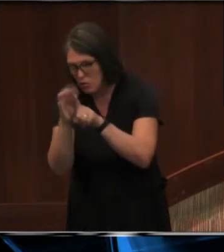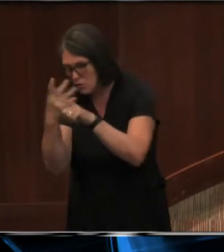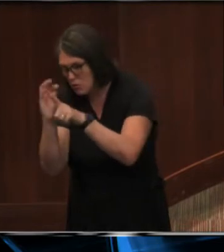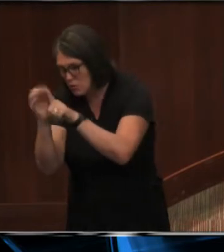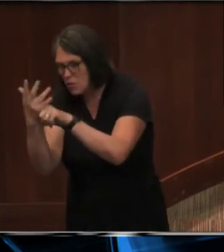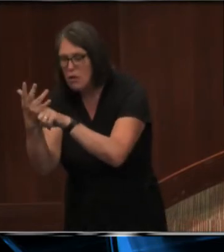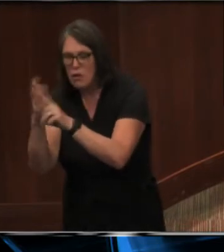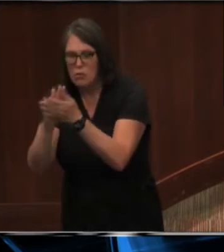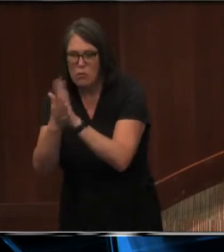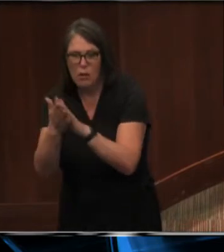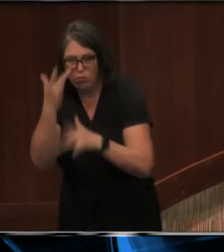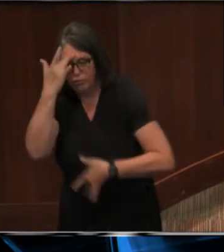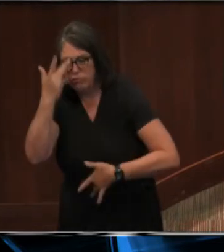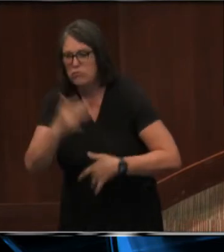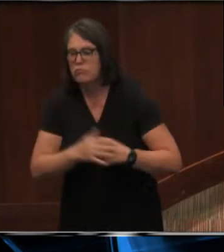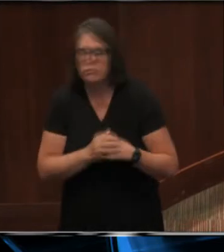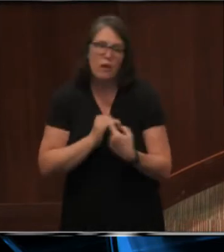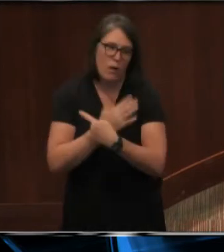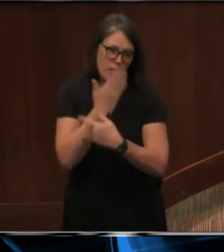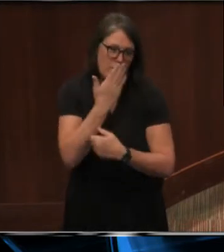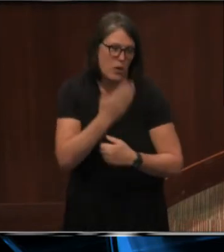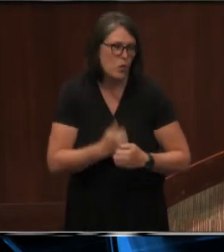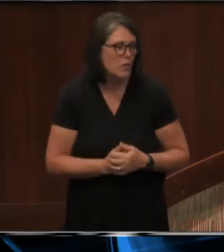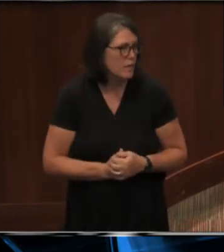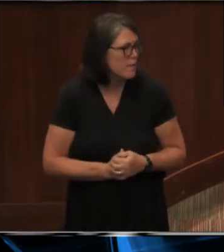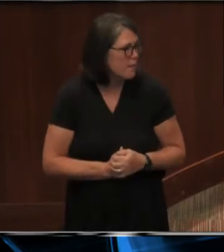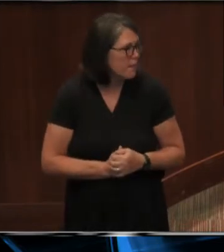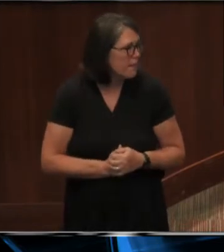have. Thank you. Thanks very much. Thank you.